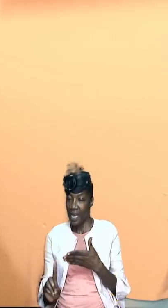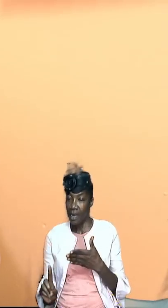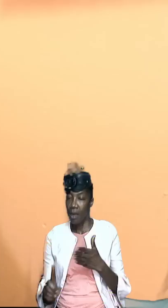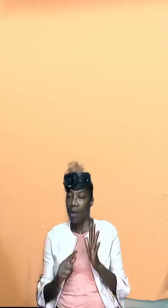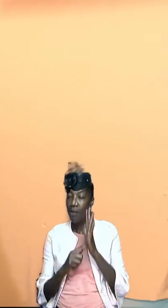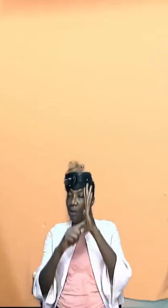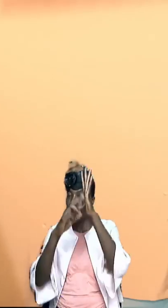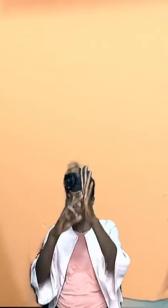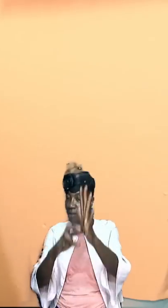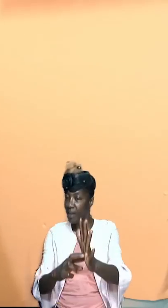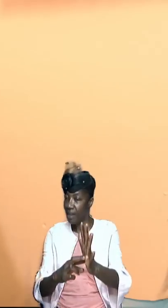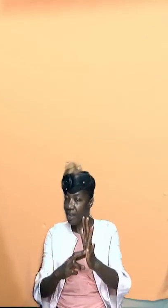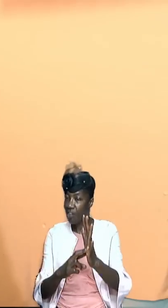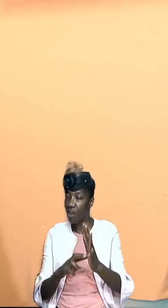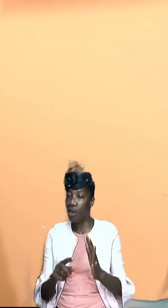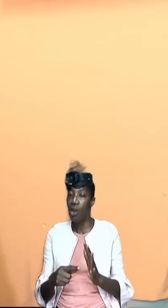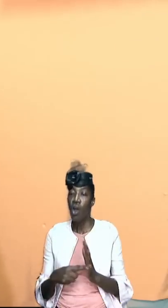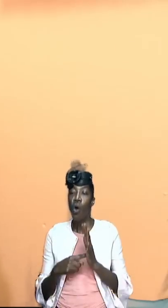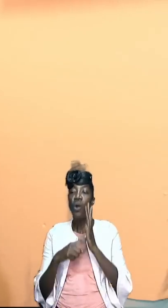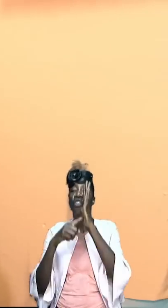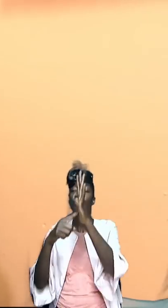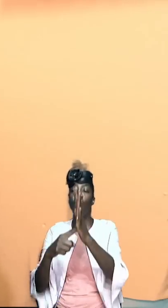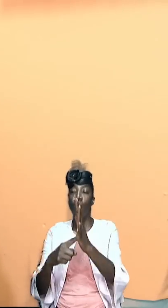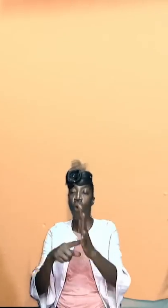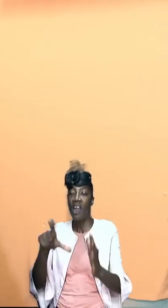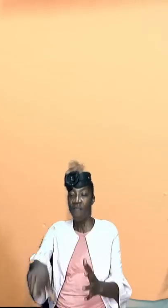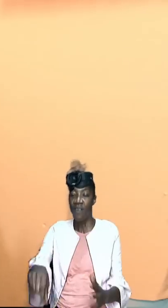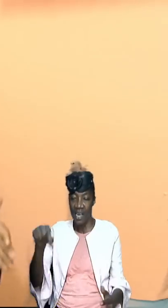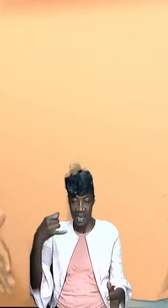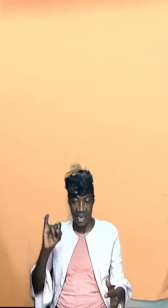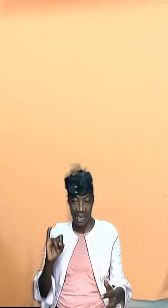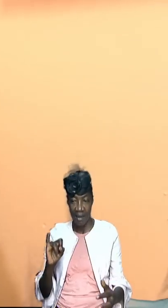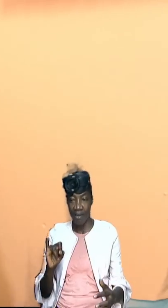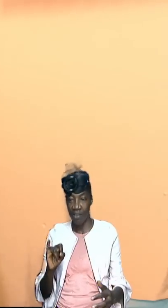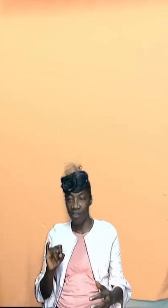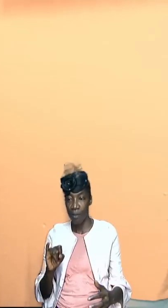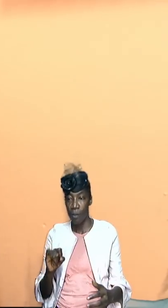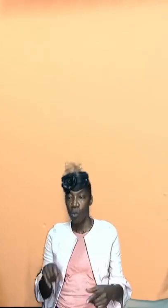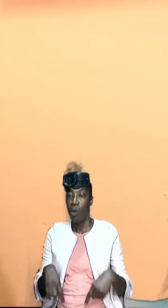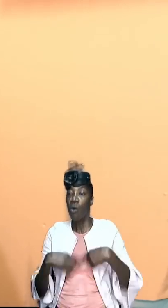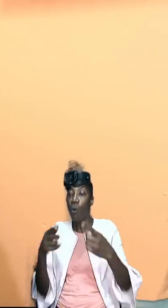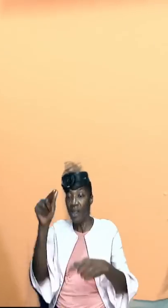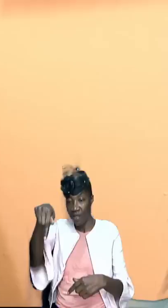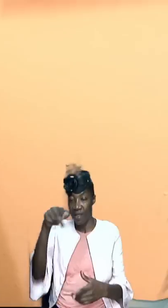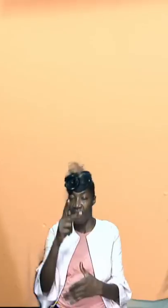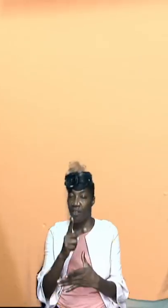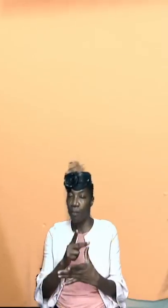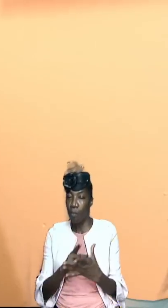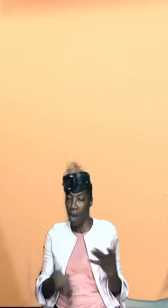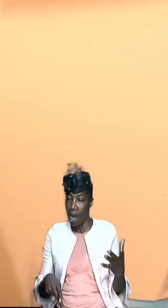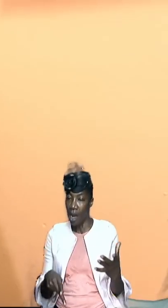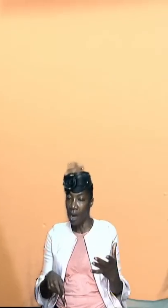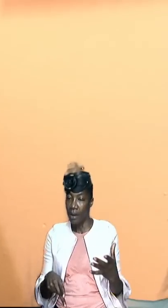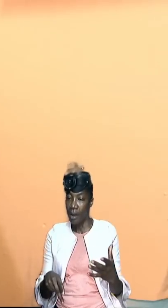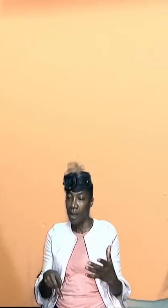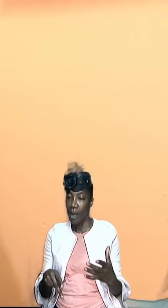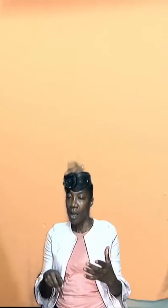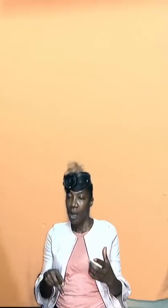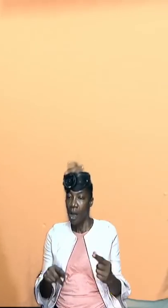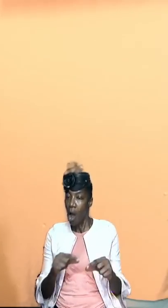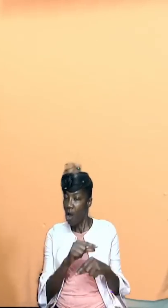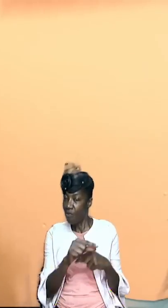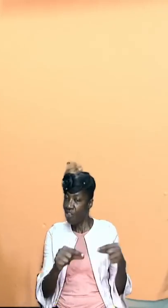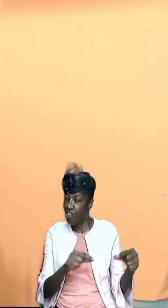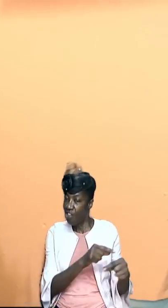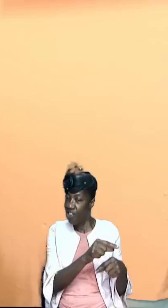going to present to us the findings. Now, as we have been going in this part of Genesis to kind